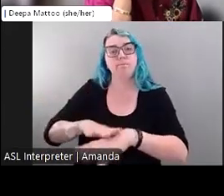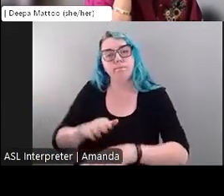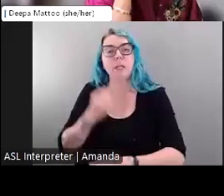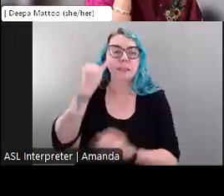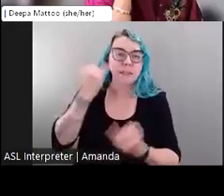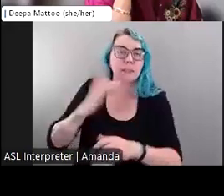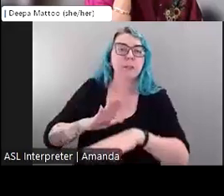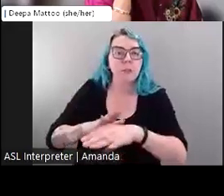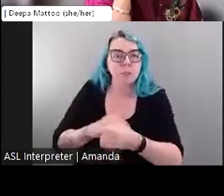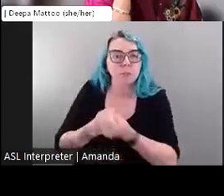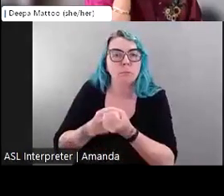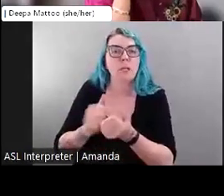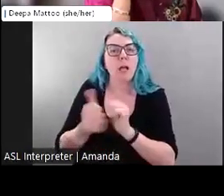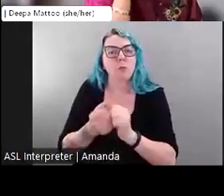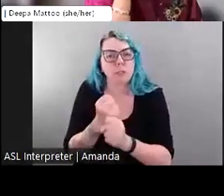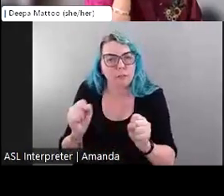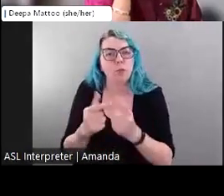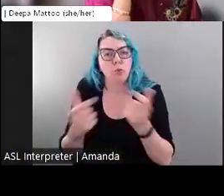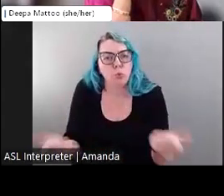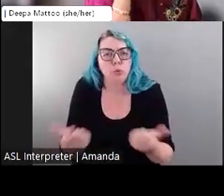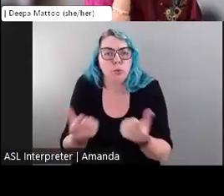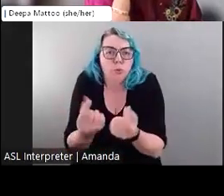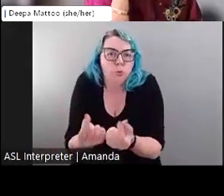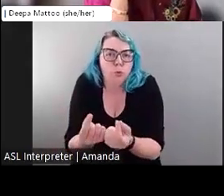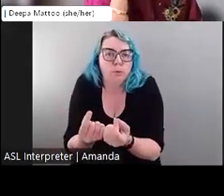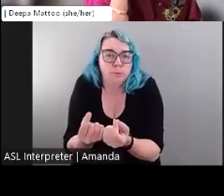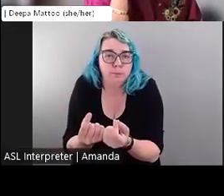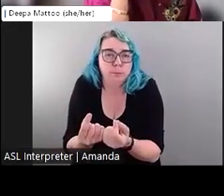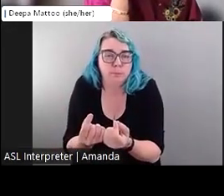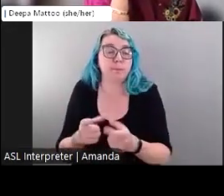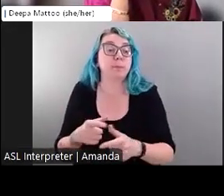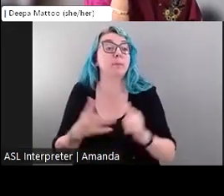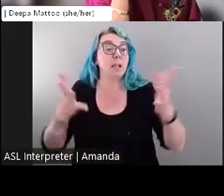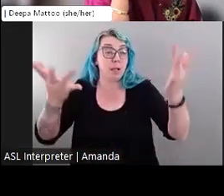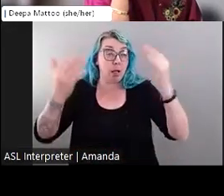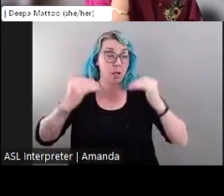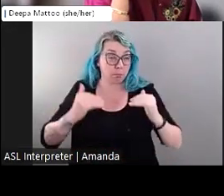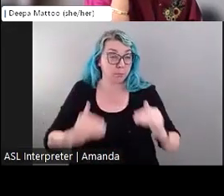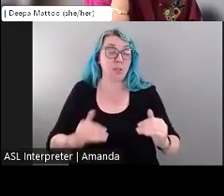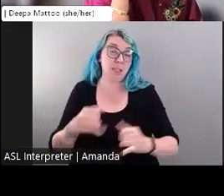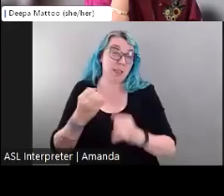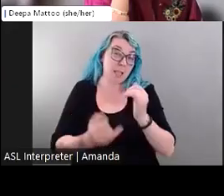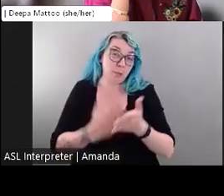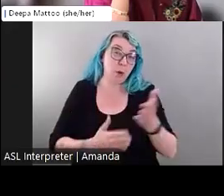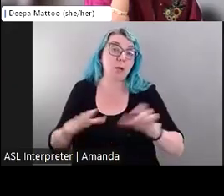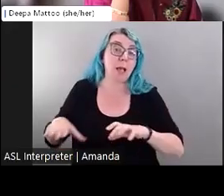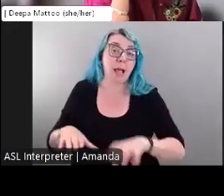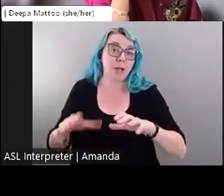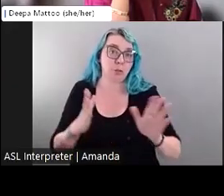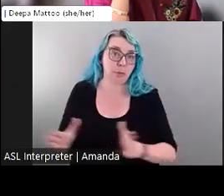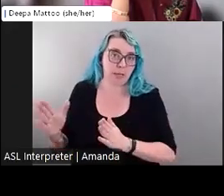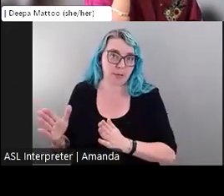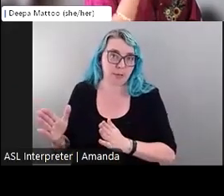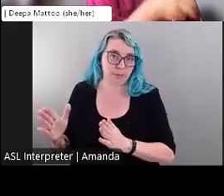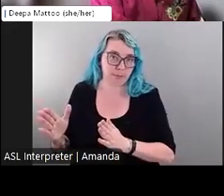And then the last component of the RISA tool are the RISA action plans. So if you head back to my dashboard and you scroll